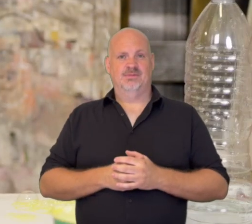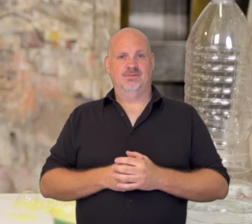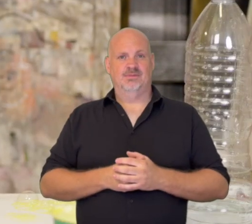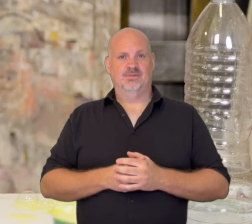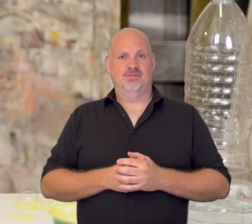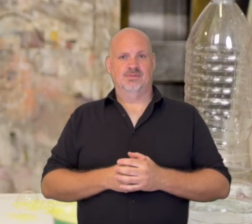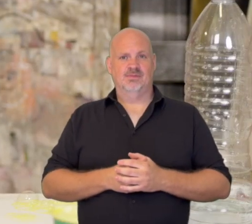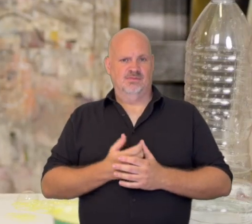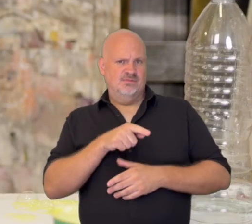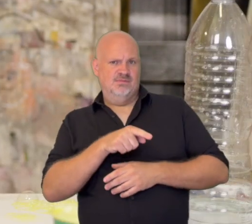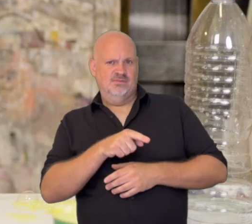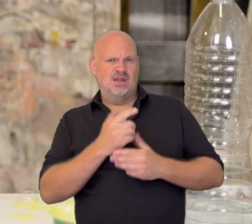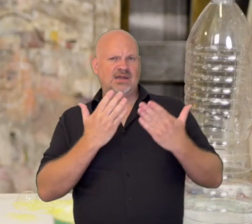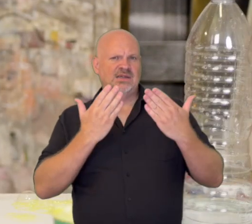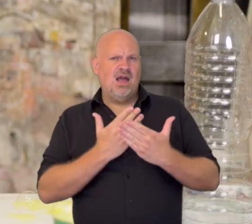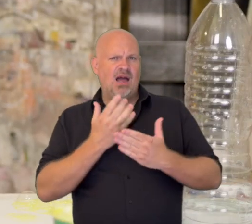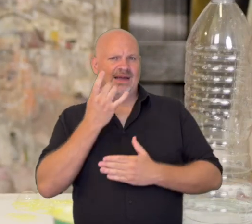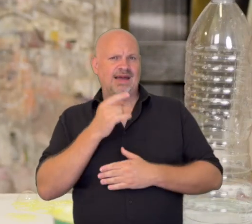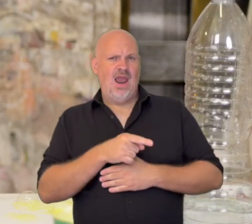So here we've got a bit of a darker yellow.